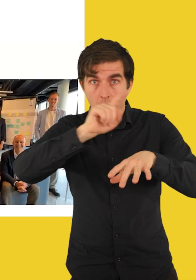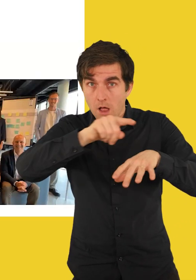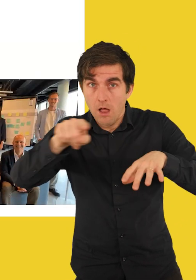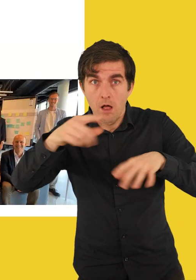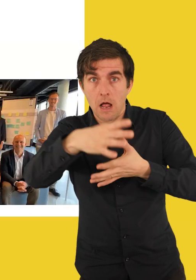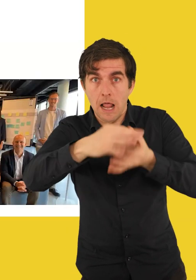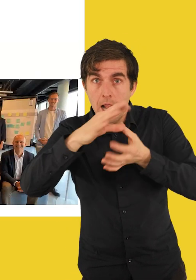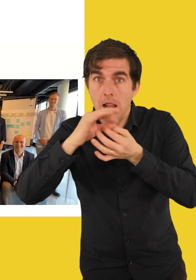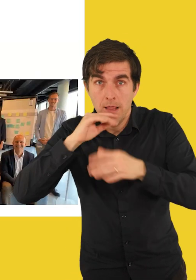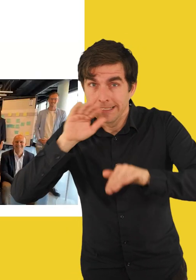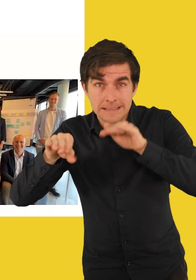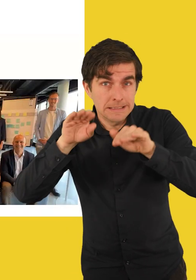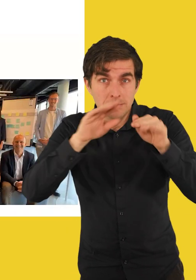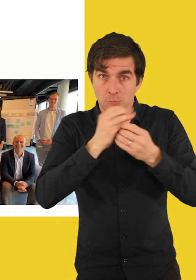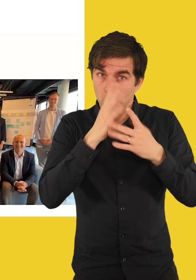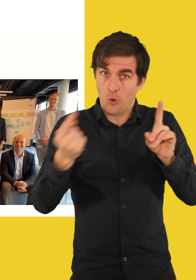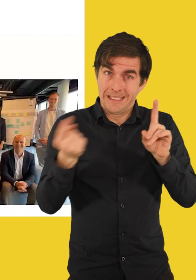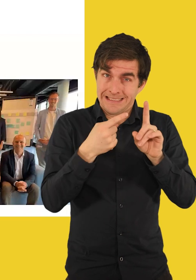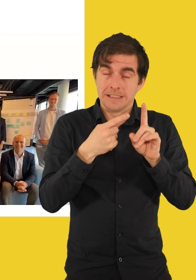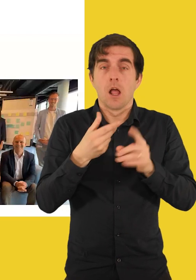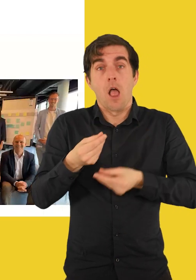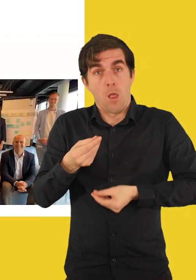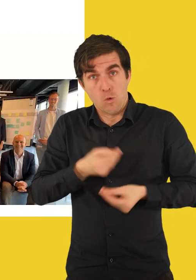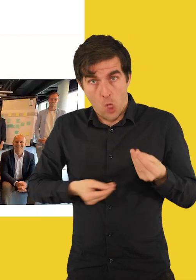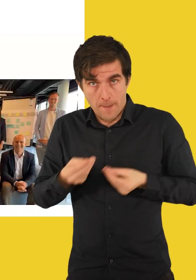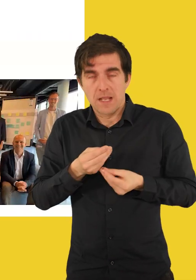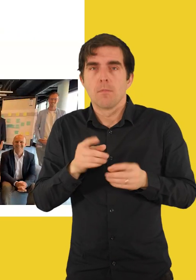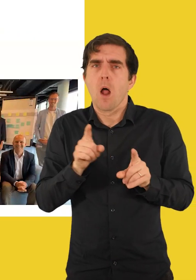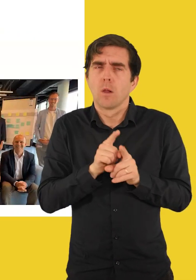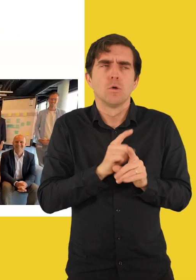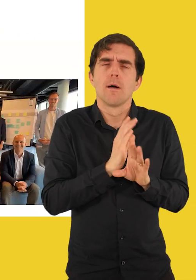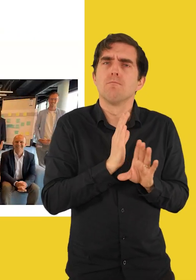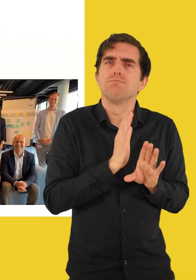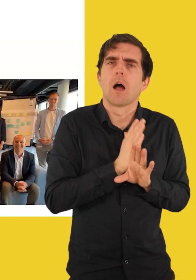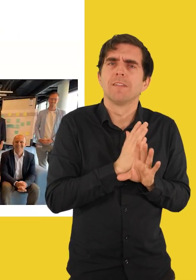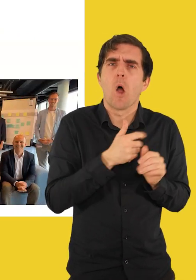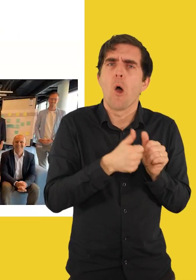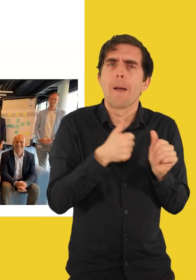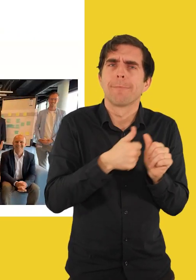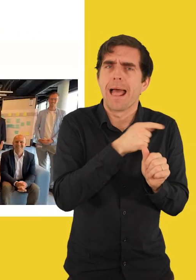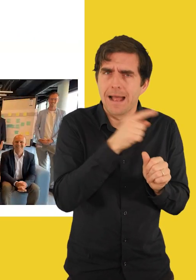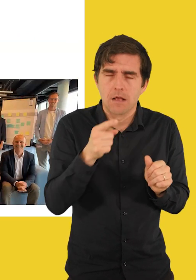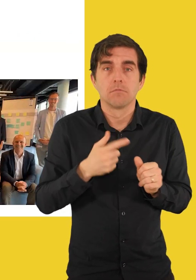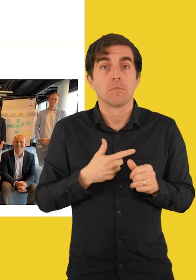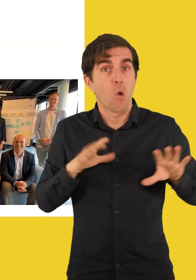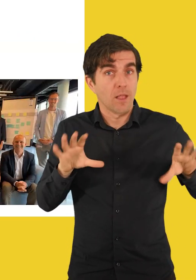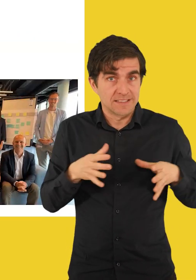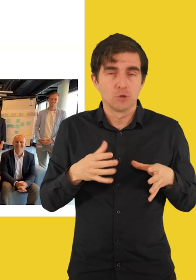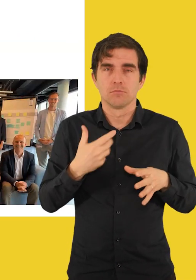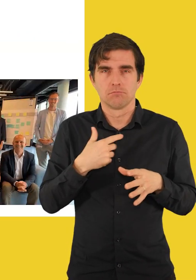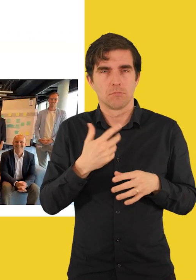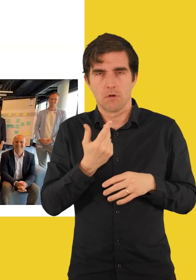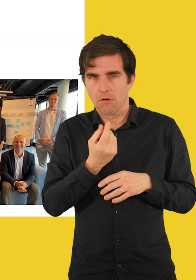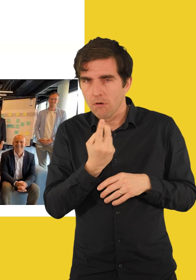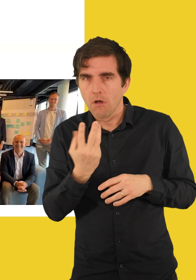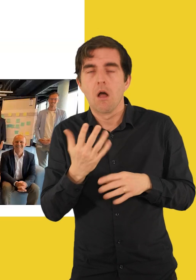working with the actors, the economic actors, so private companies or organization, and we